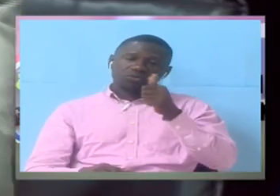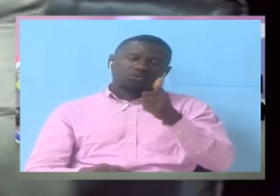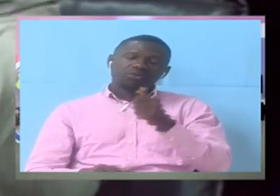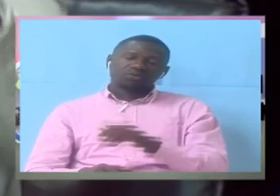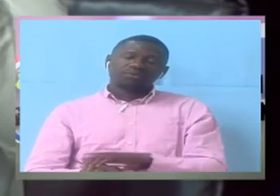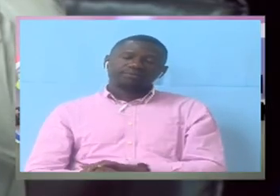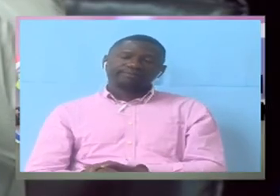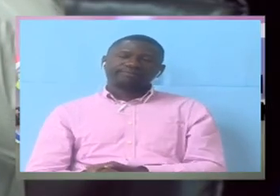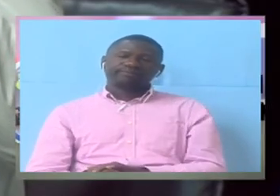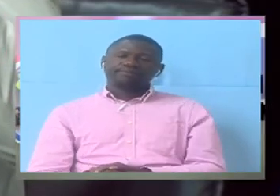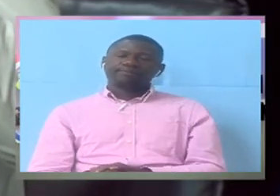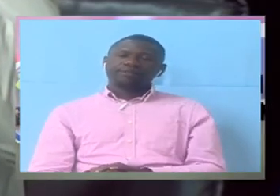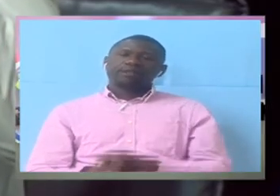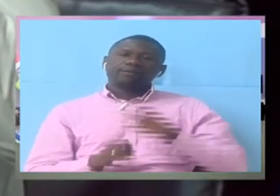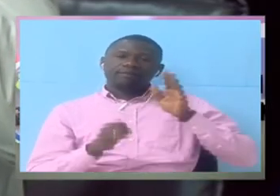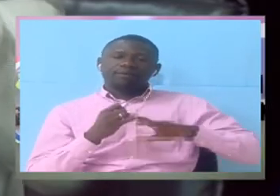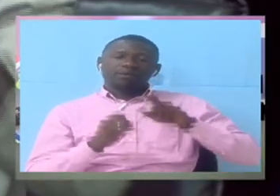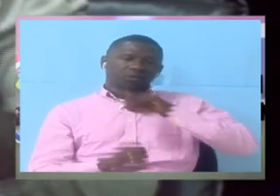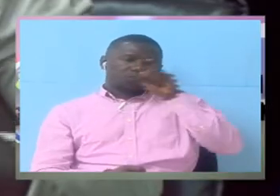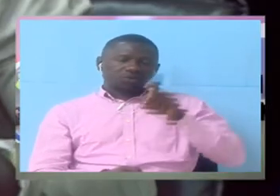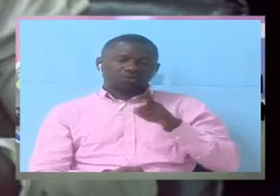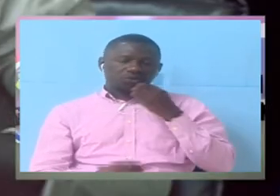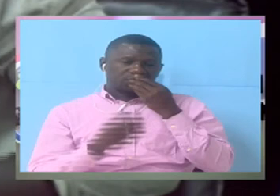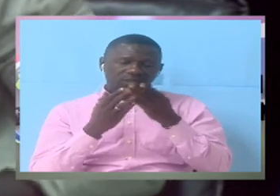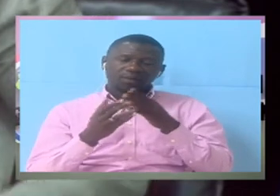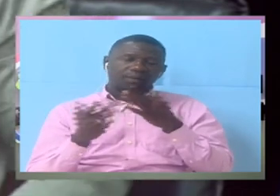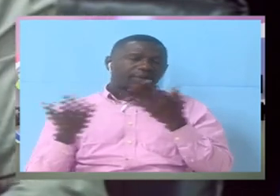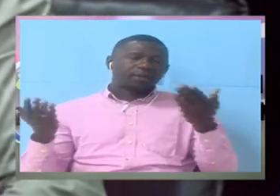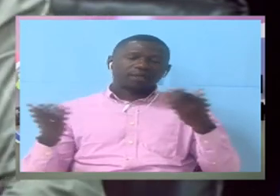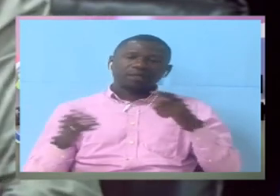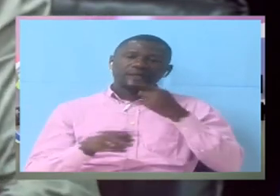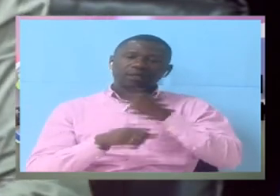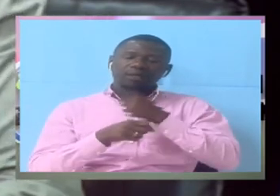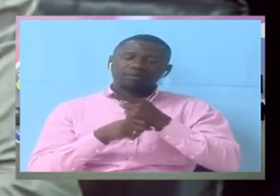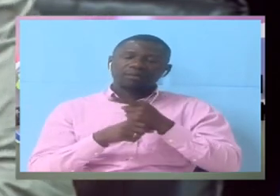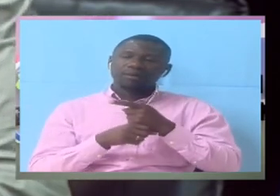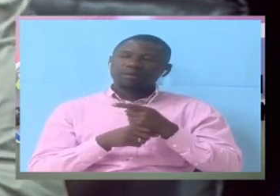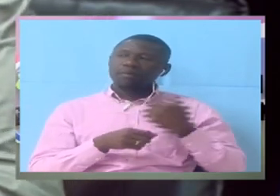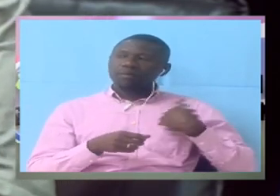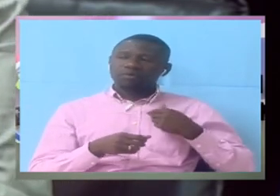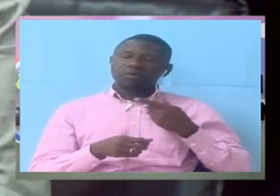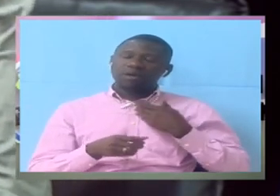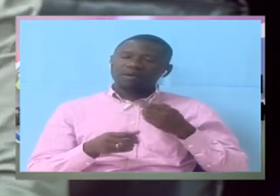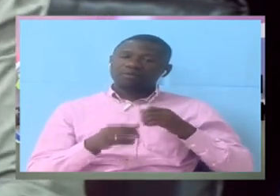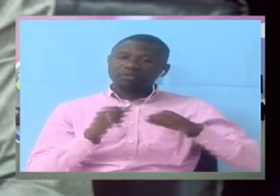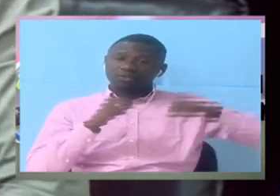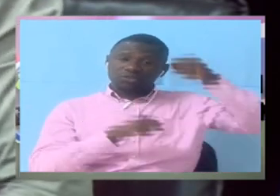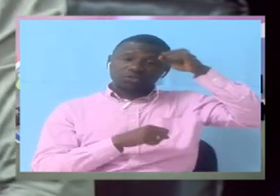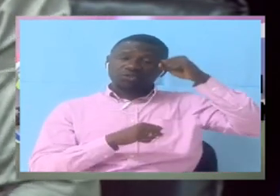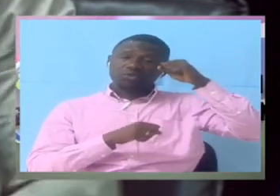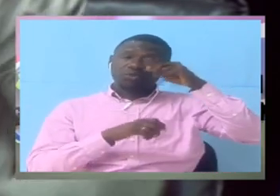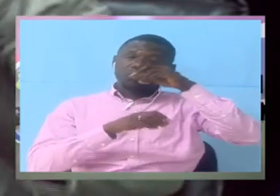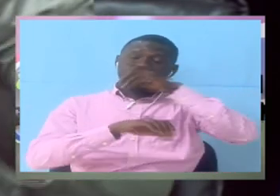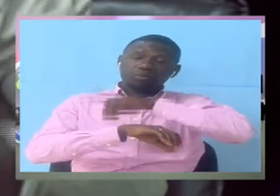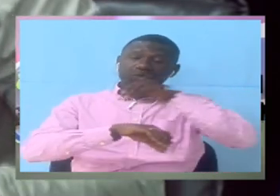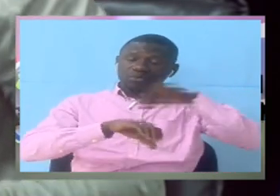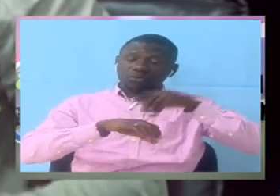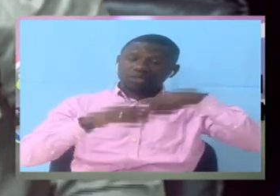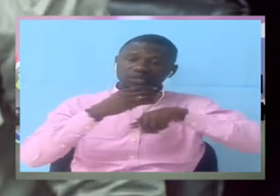Final question is, you mentioned that there were many Gambians who had senior positions in various factions in